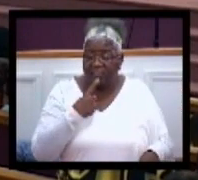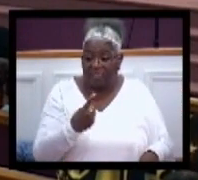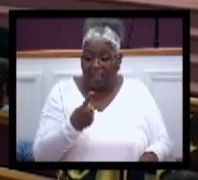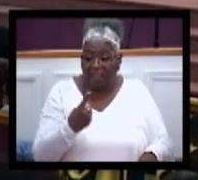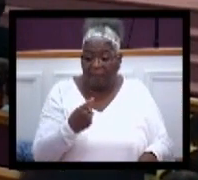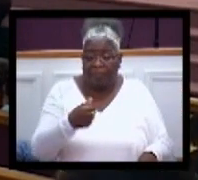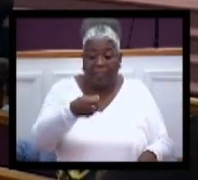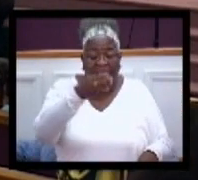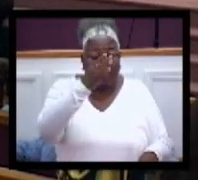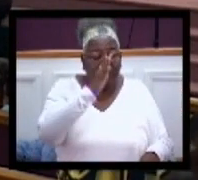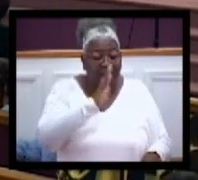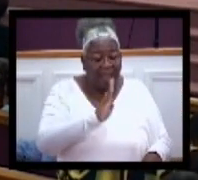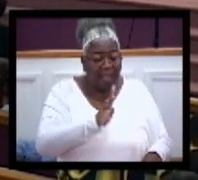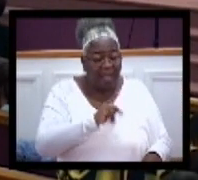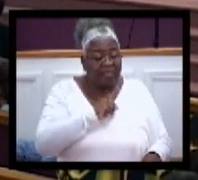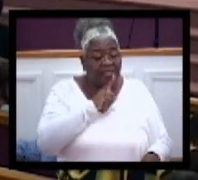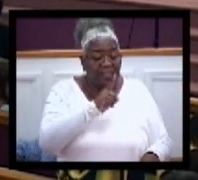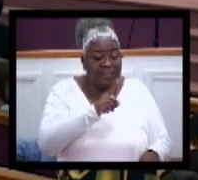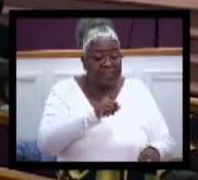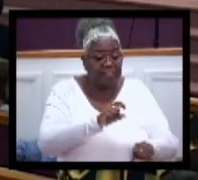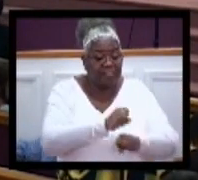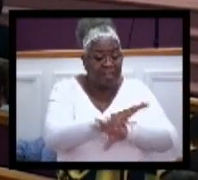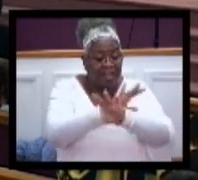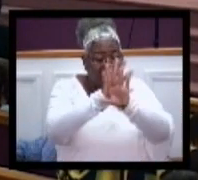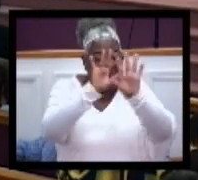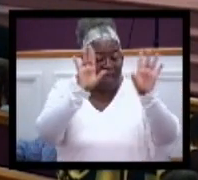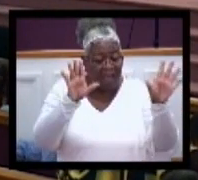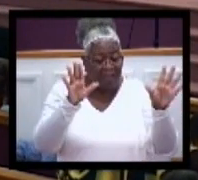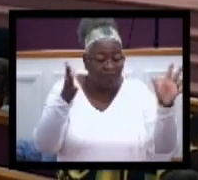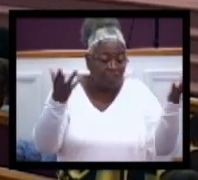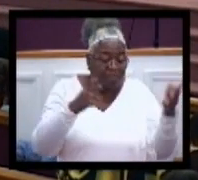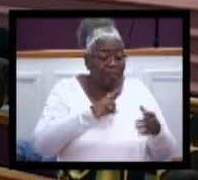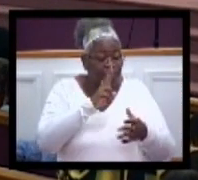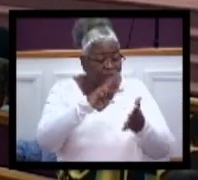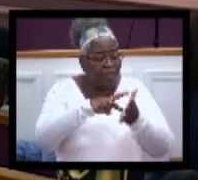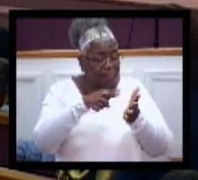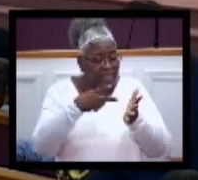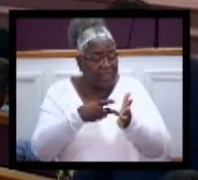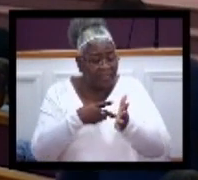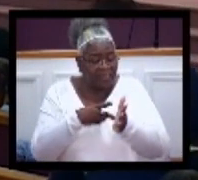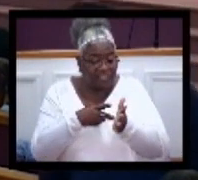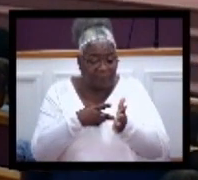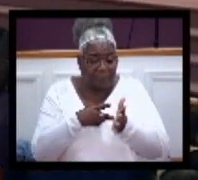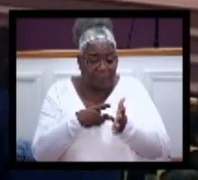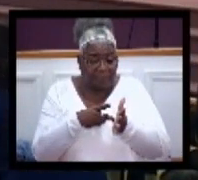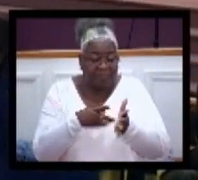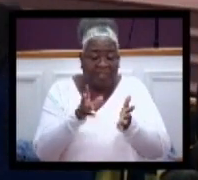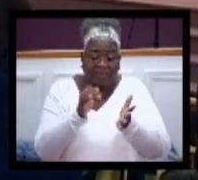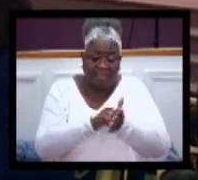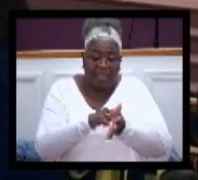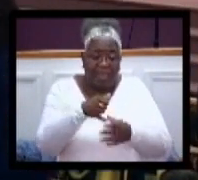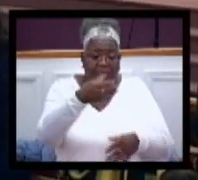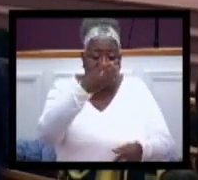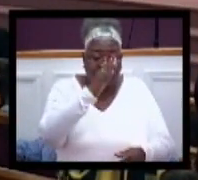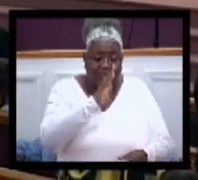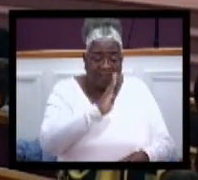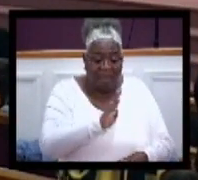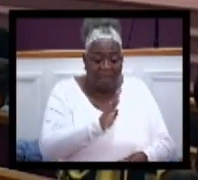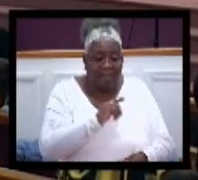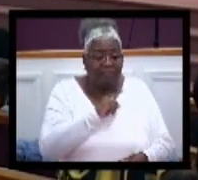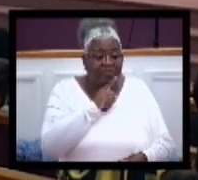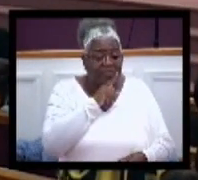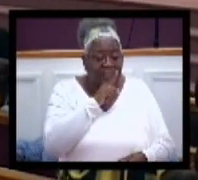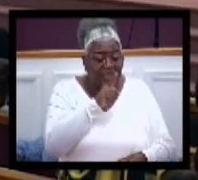God is light. What does that really mean? That really means that God